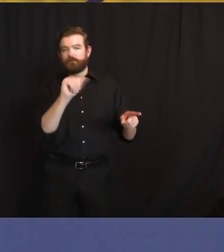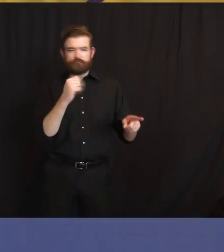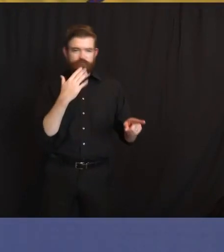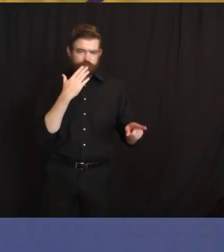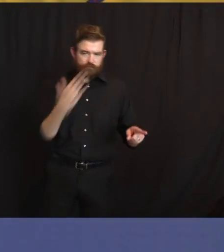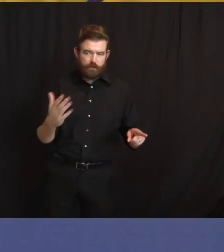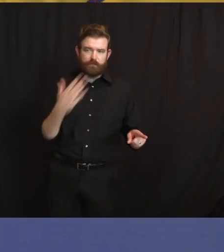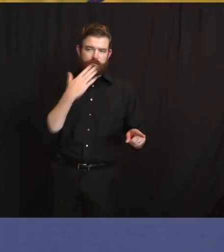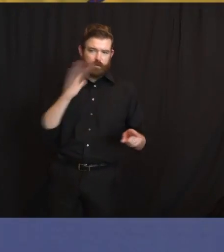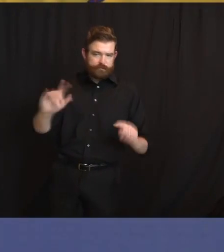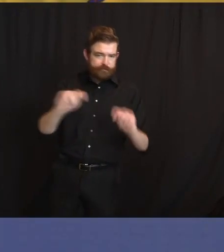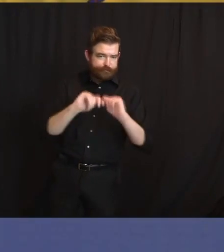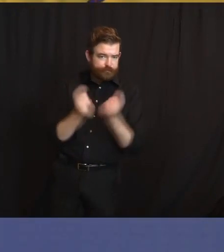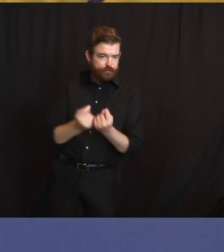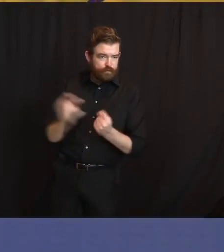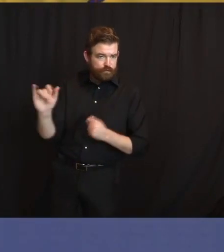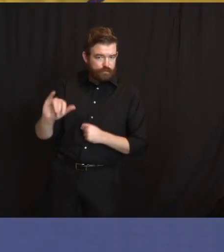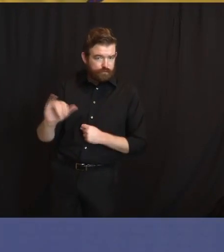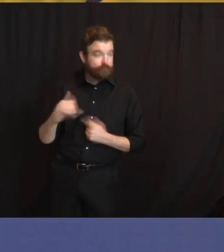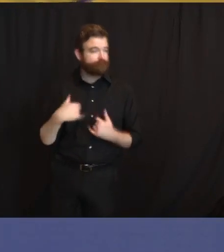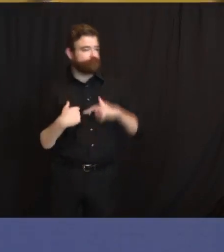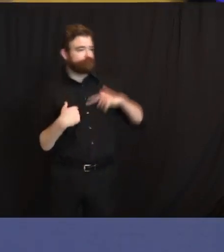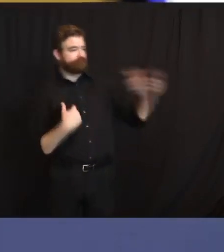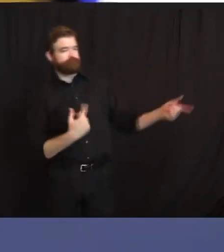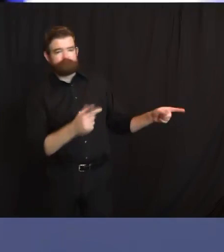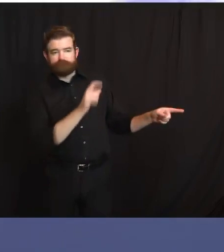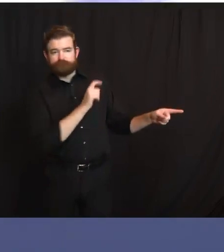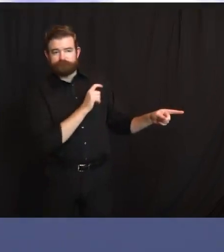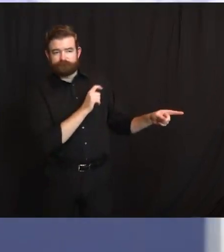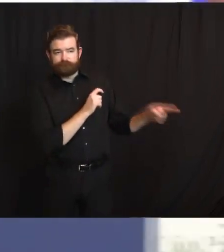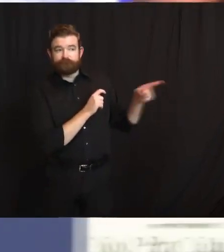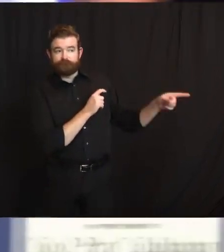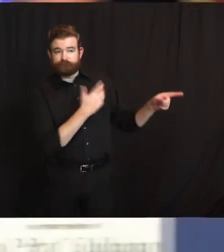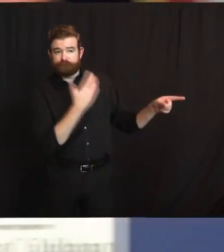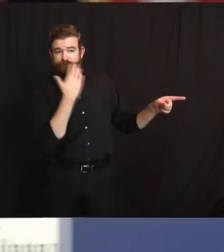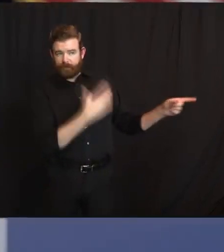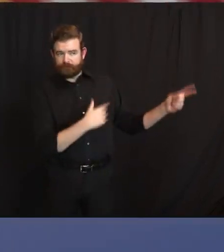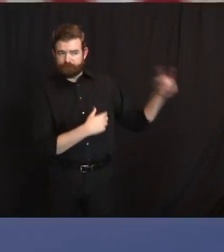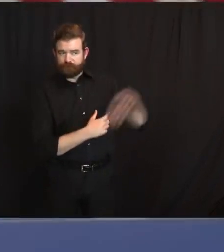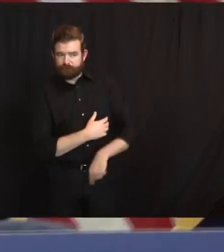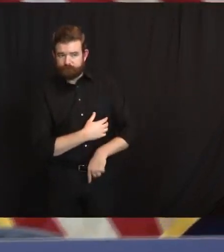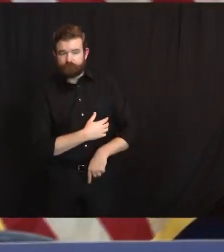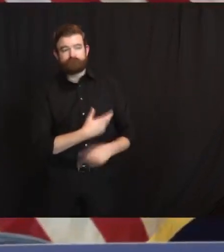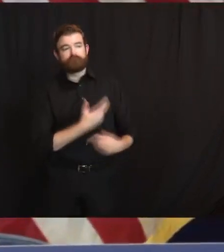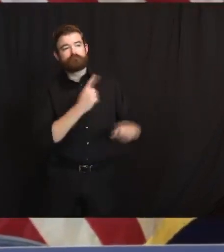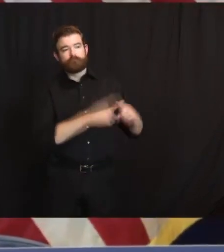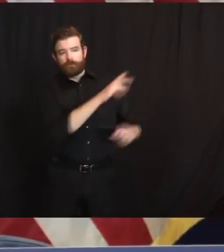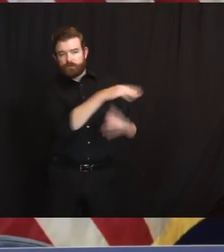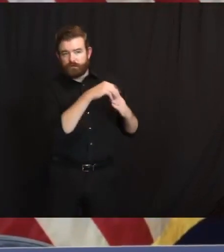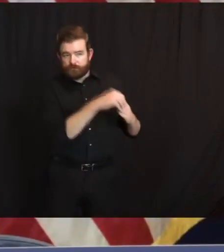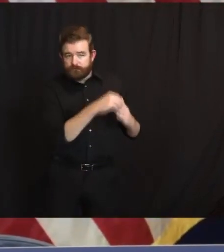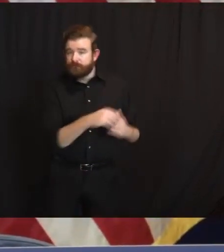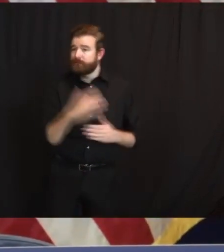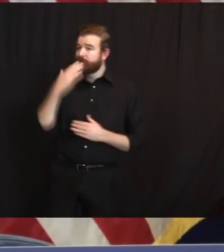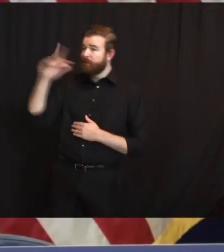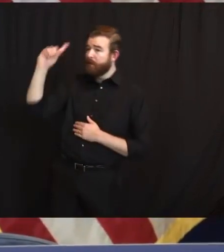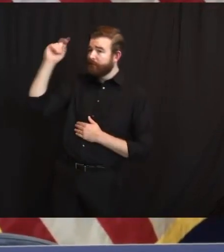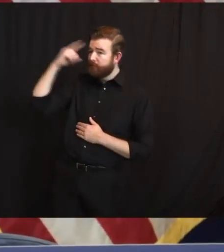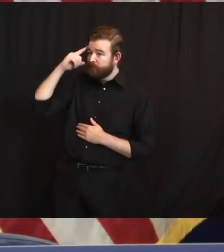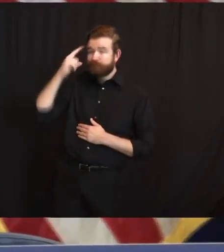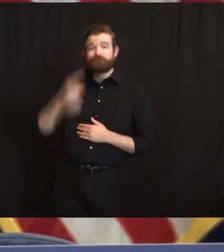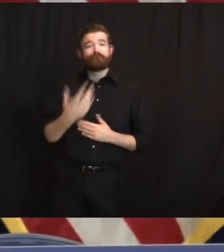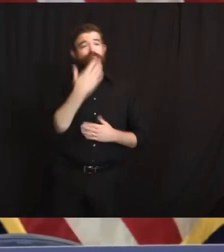Callahan for anything he's got on his docket. Pat, as always, thanks for being here and for your leadership. Thank you, Governor. Good afternoon. With